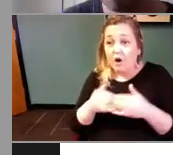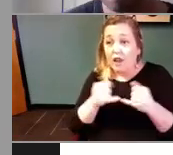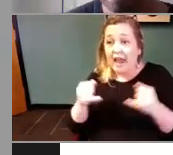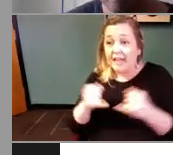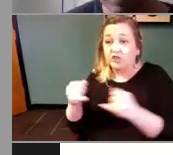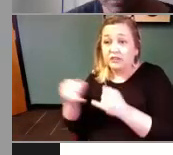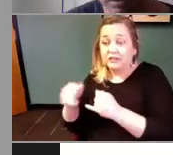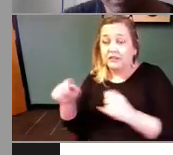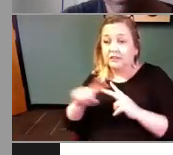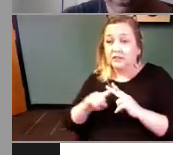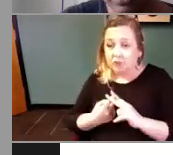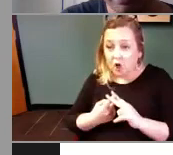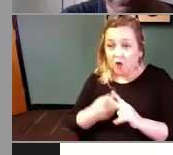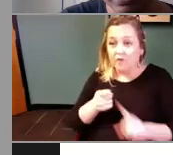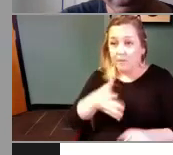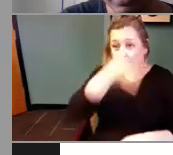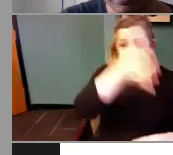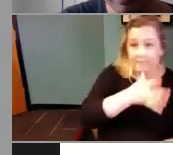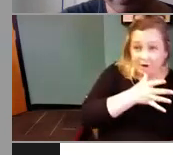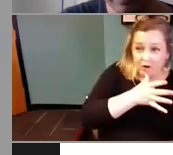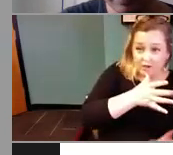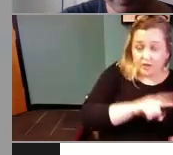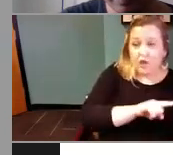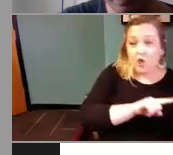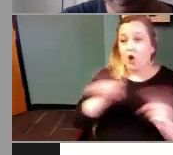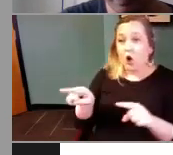child. Does that make sense?